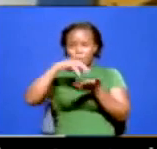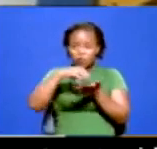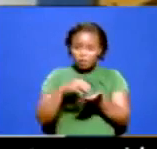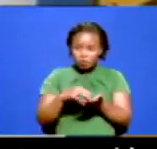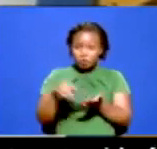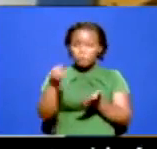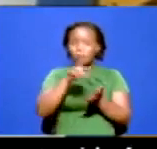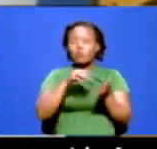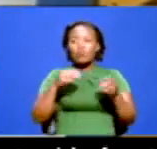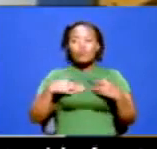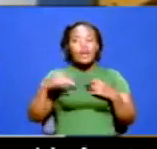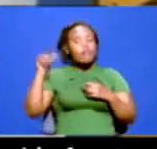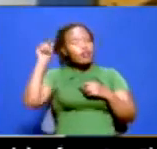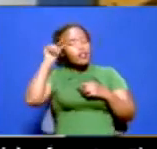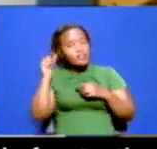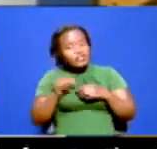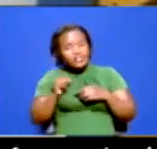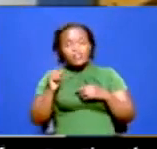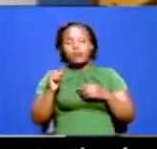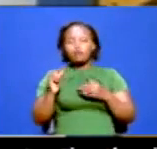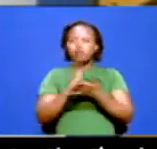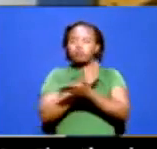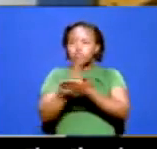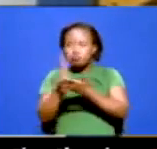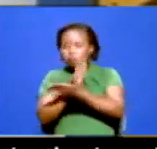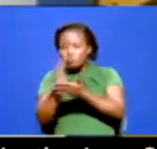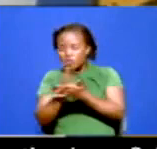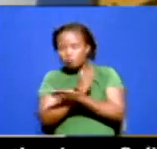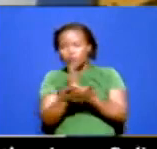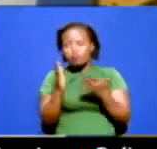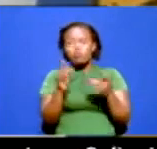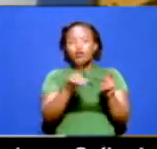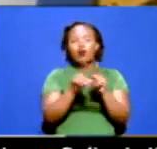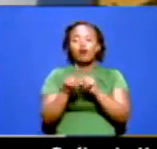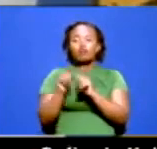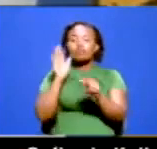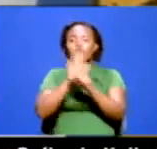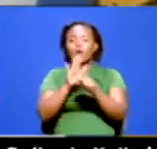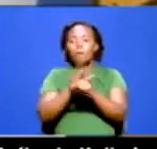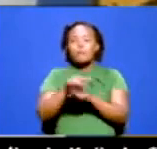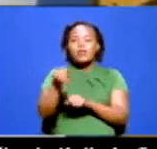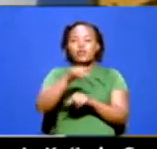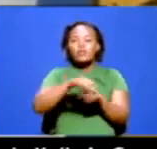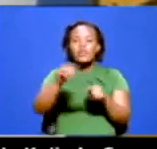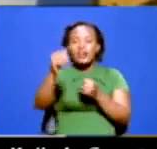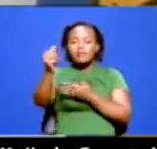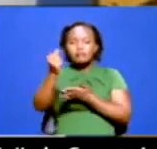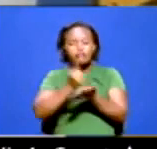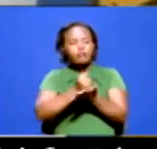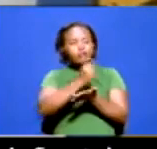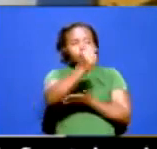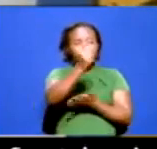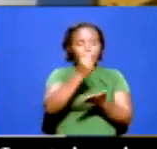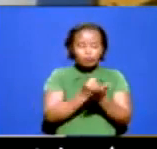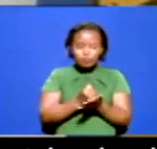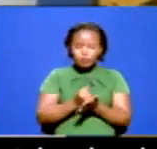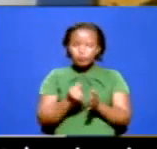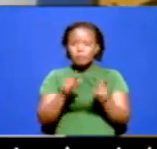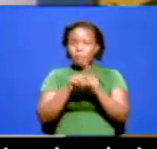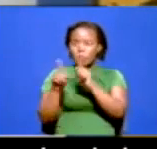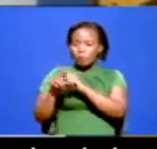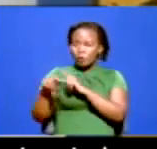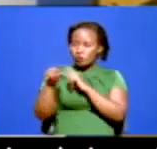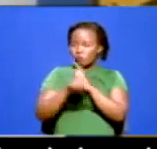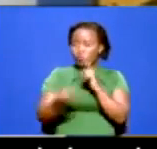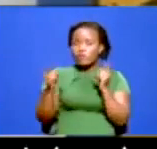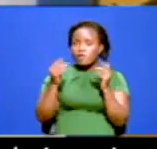gender, as you see the ladies that we are bringing into the force. We just promoted close to